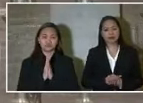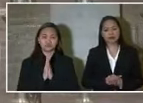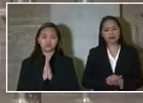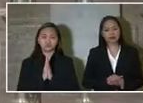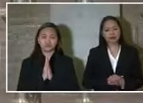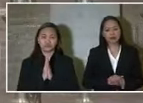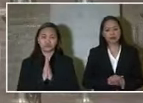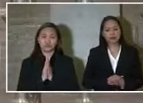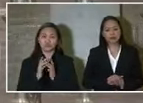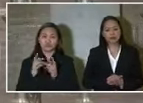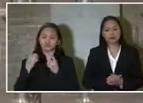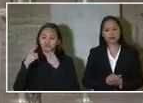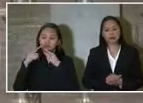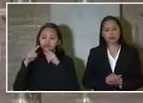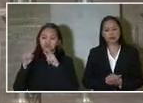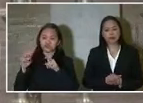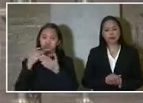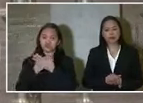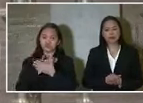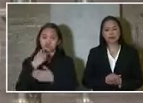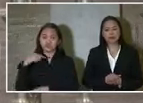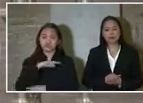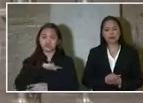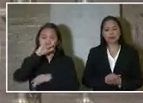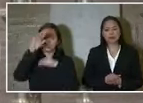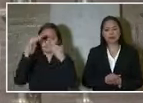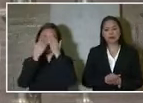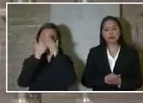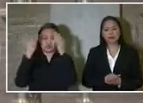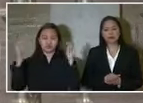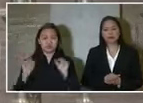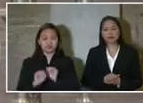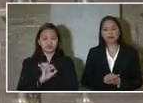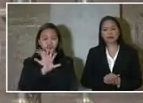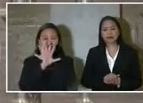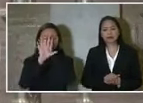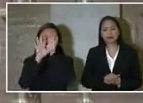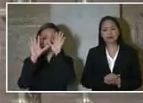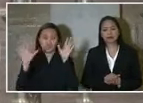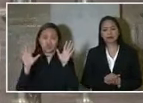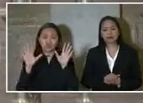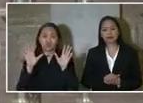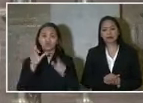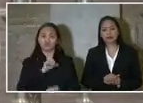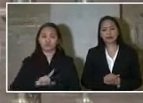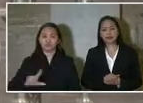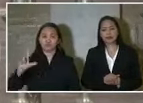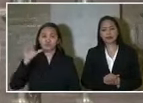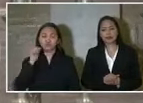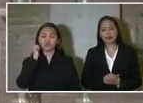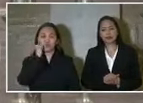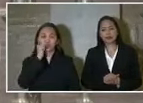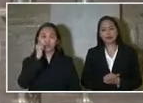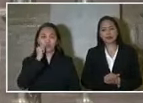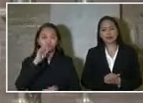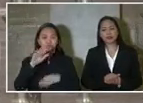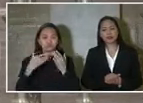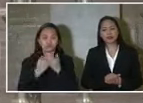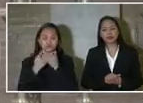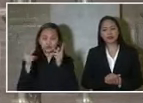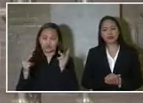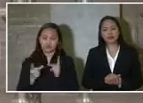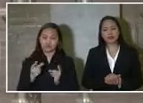Go before us with heavenly light, O Lord, always and everywhere, that we